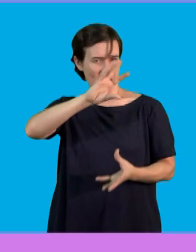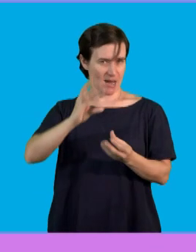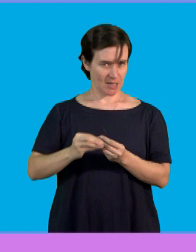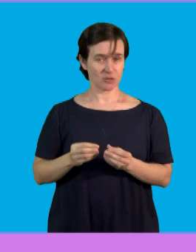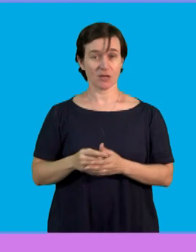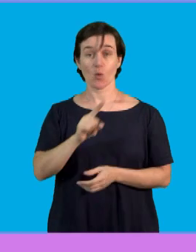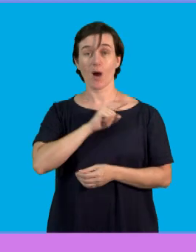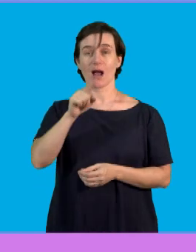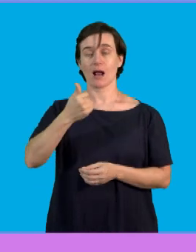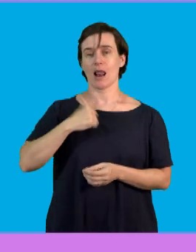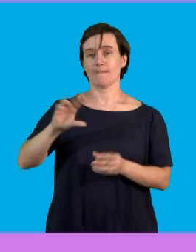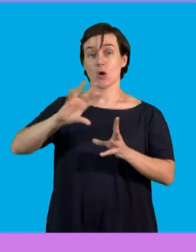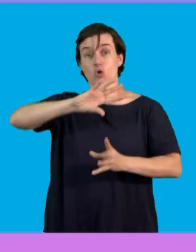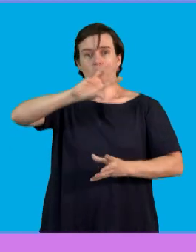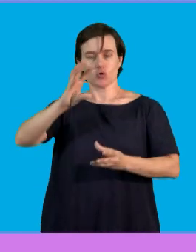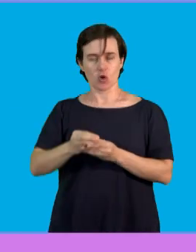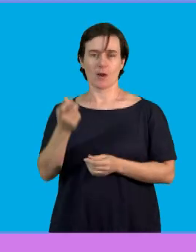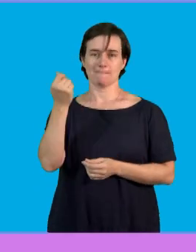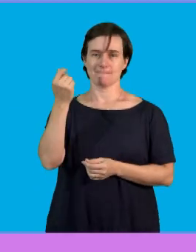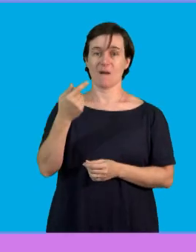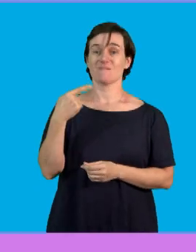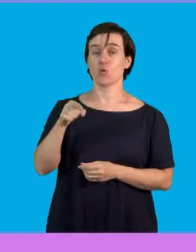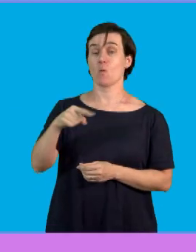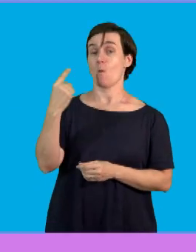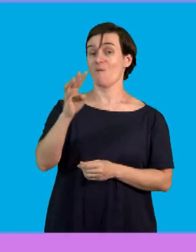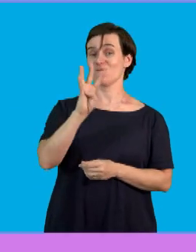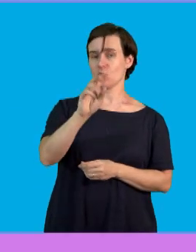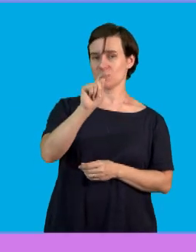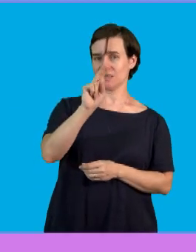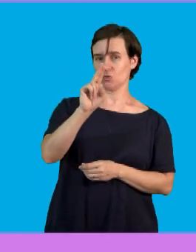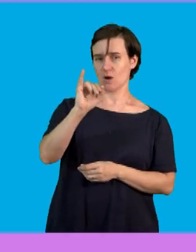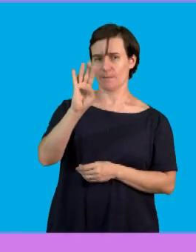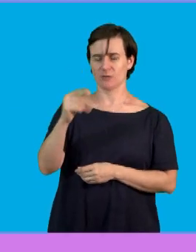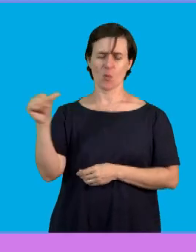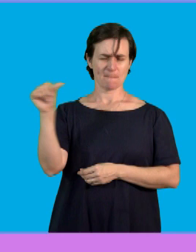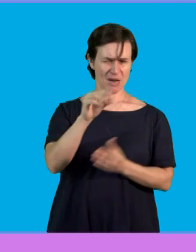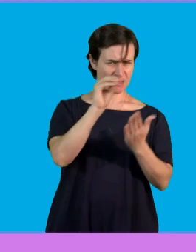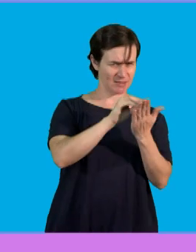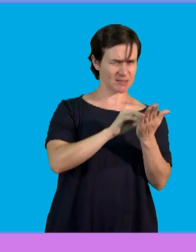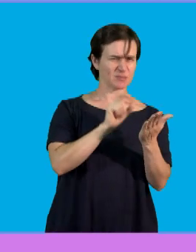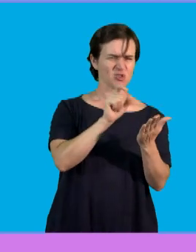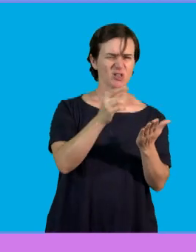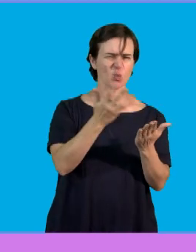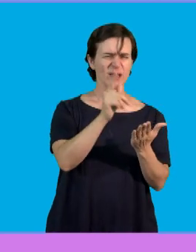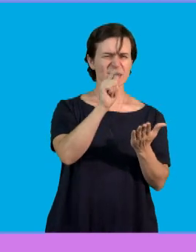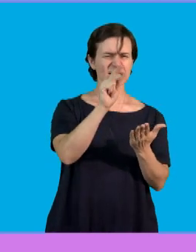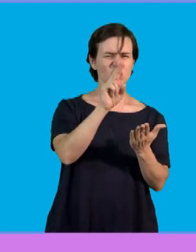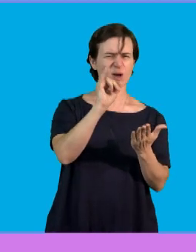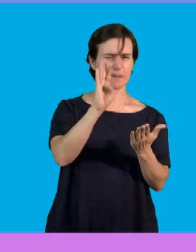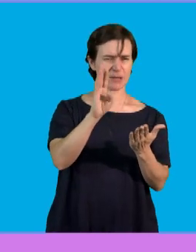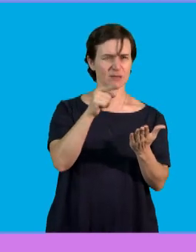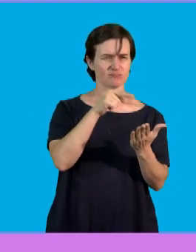want the total amount. So let us go to our bank statement and check the TUIB. So this is